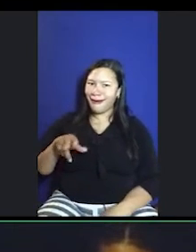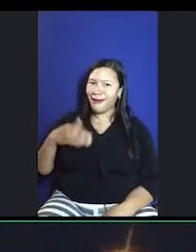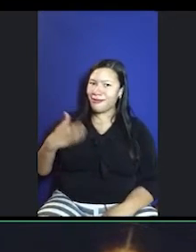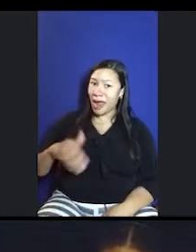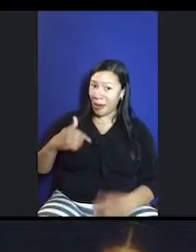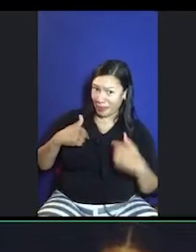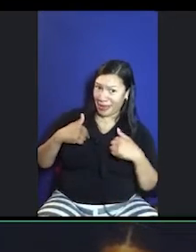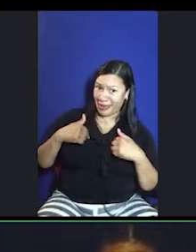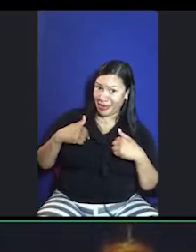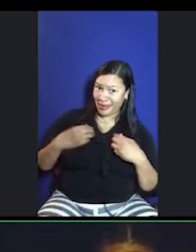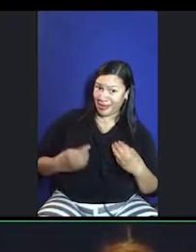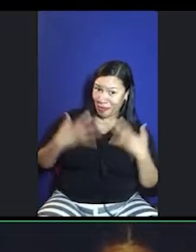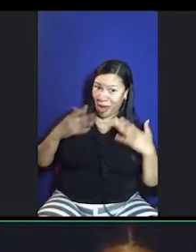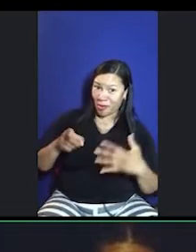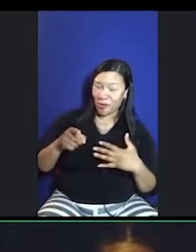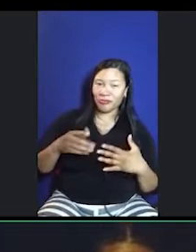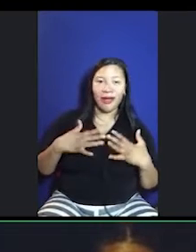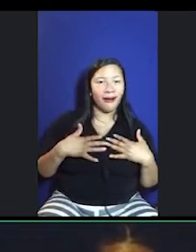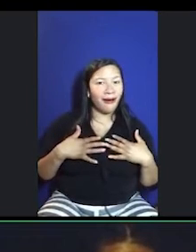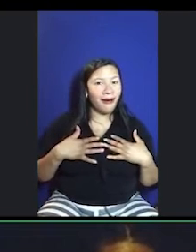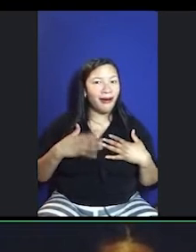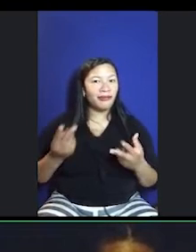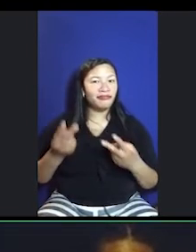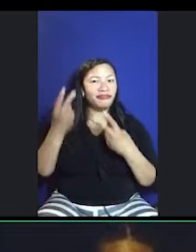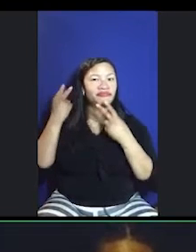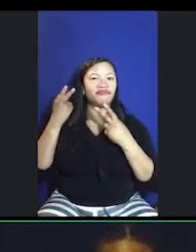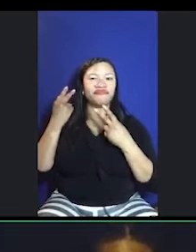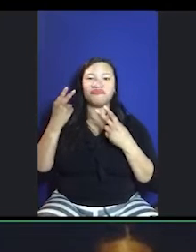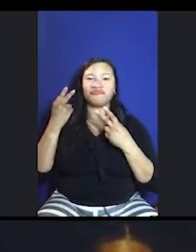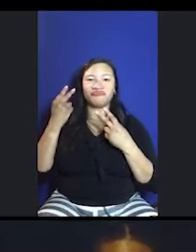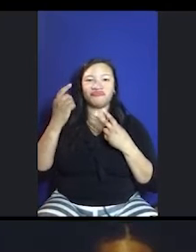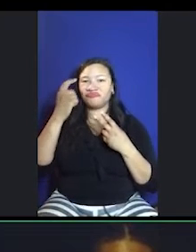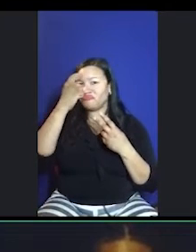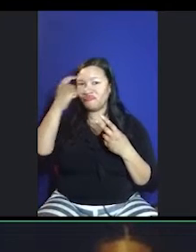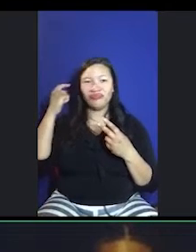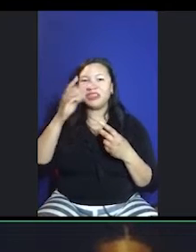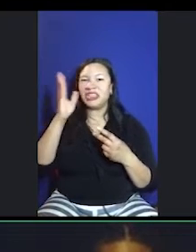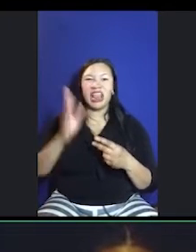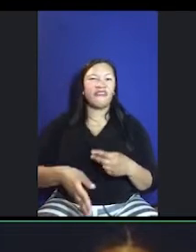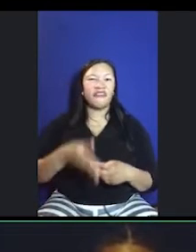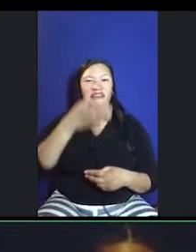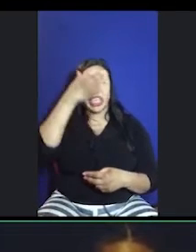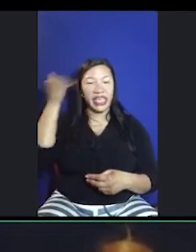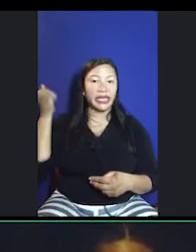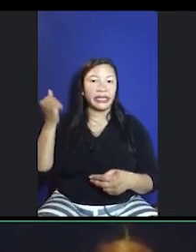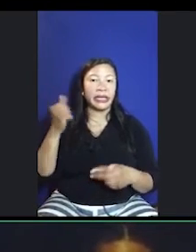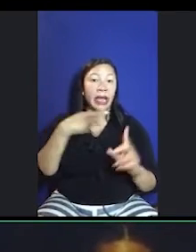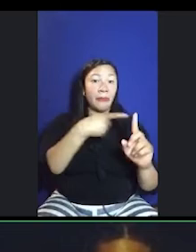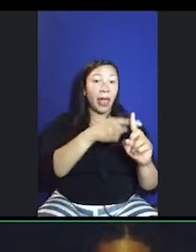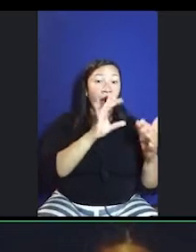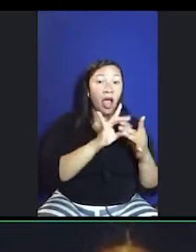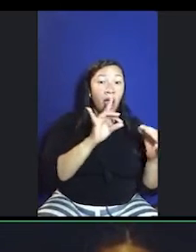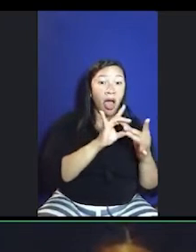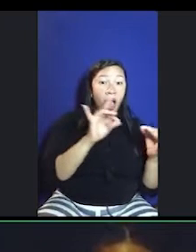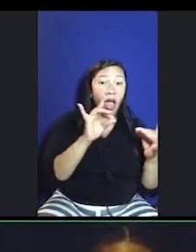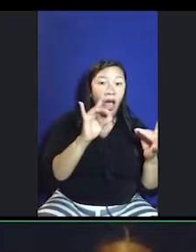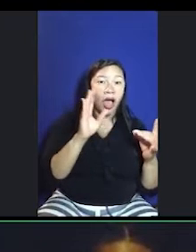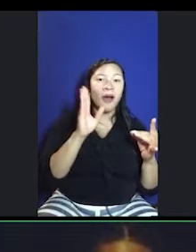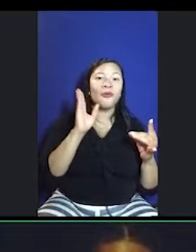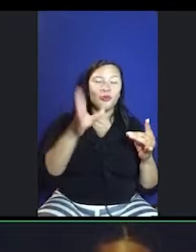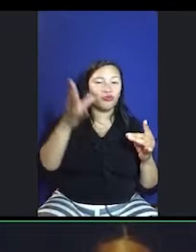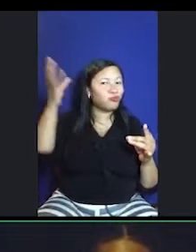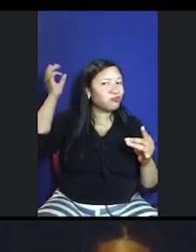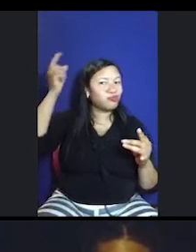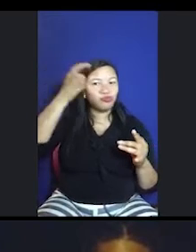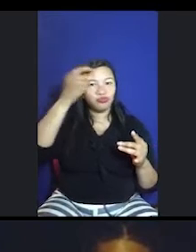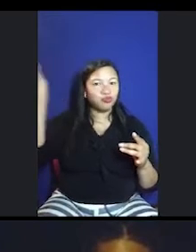For real? But I'll never forget that. You don't forget things like that. The positive comments, the unexpected positive